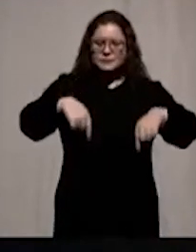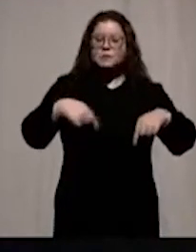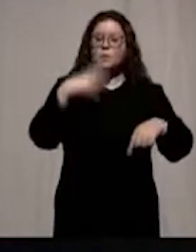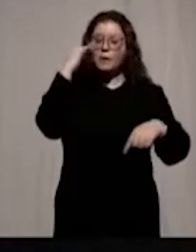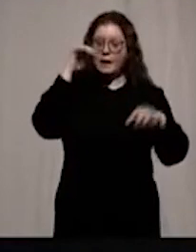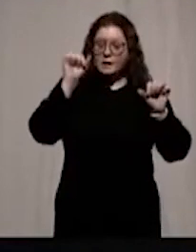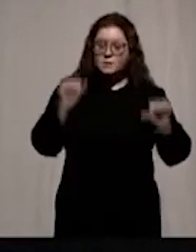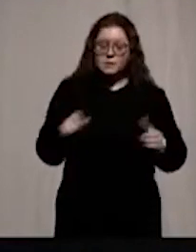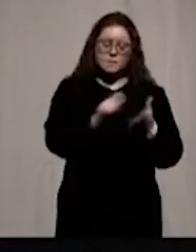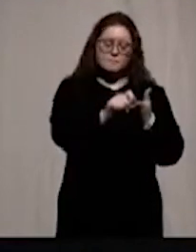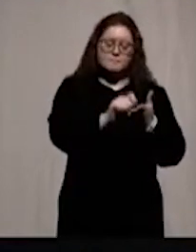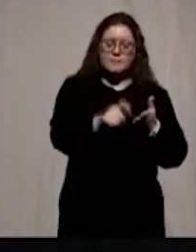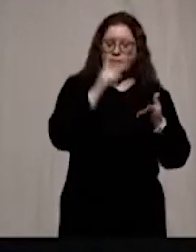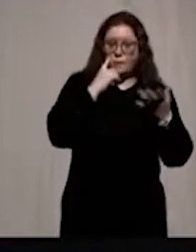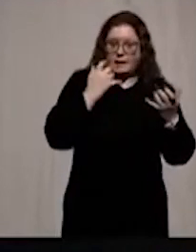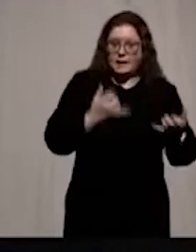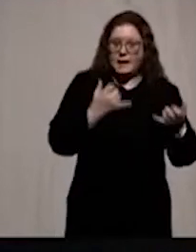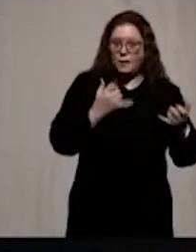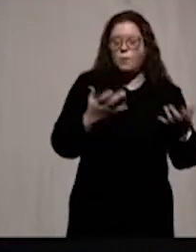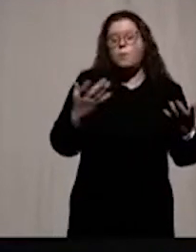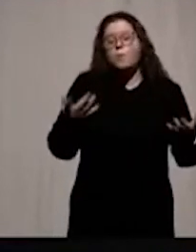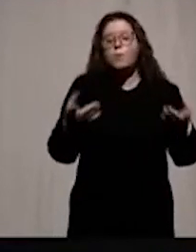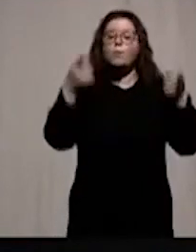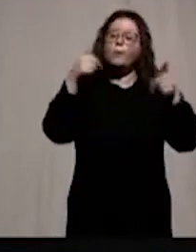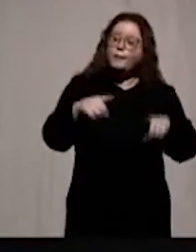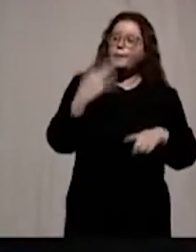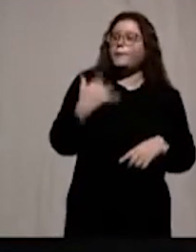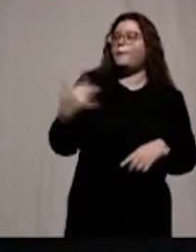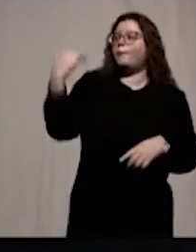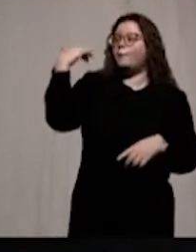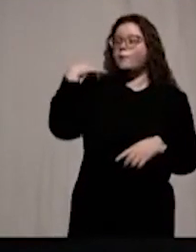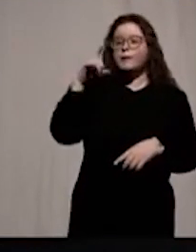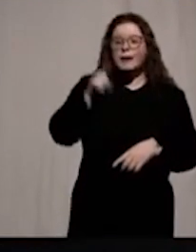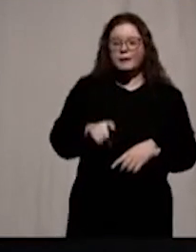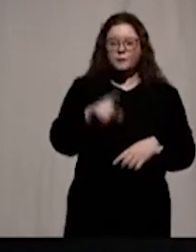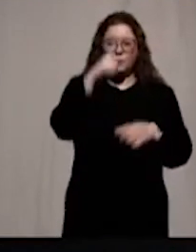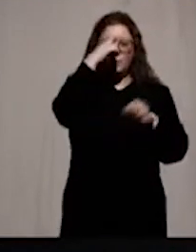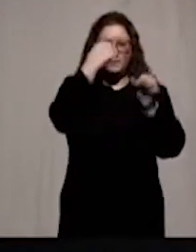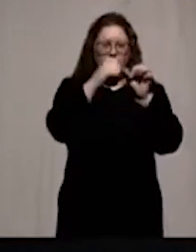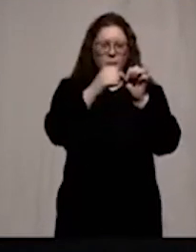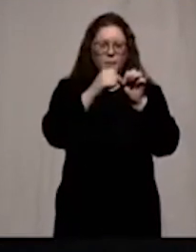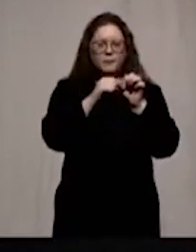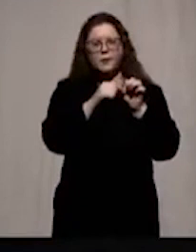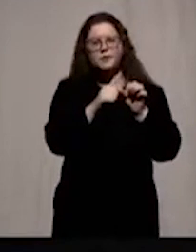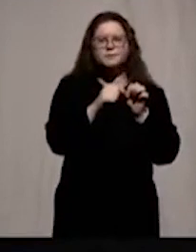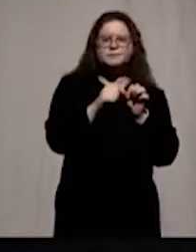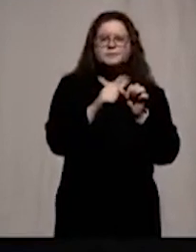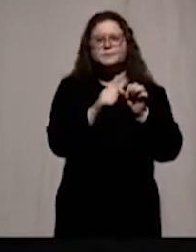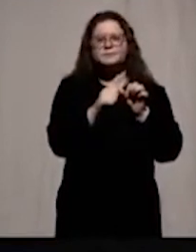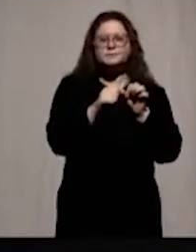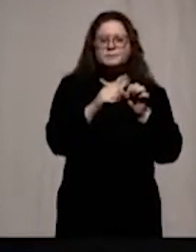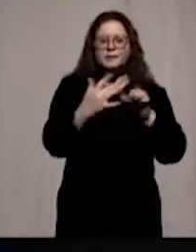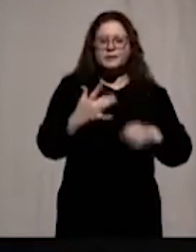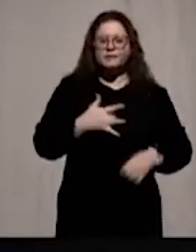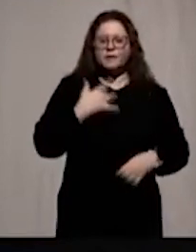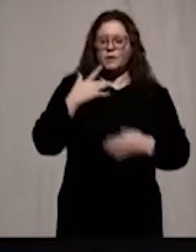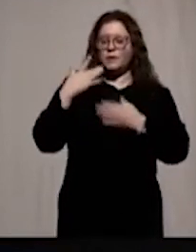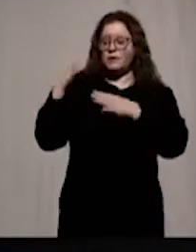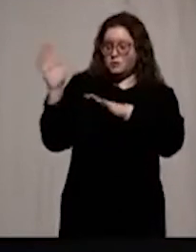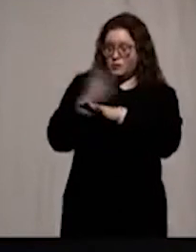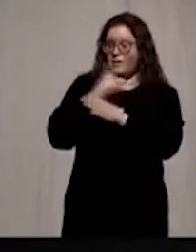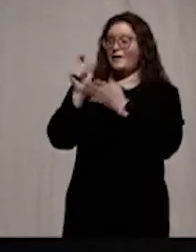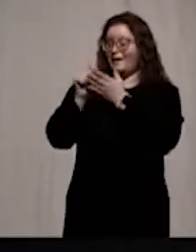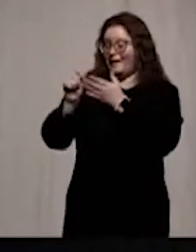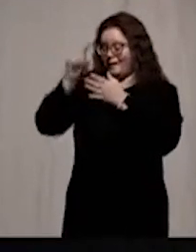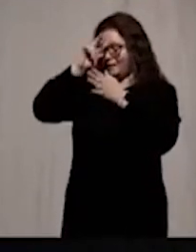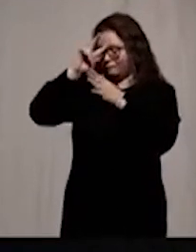in the present tense, or even if you're writing in the past tense, you still have to be mindful, still have to kind of like be outside of the song watching yourself